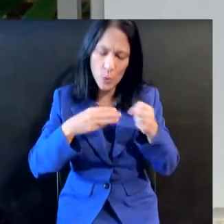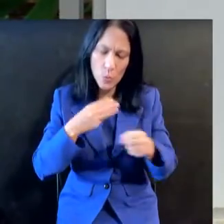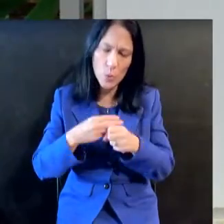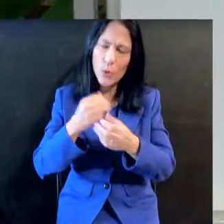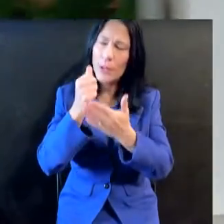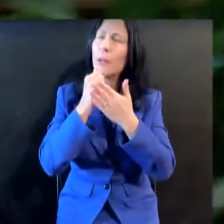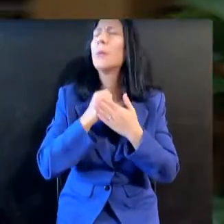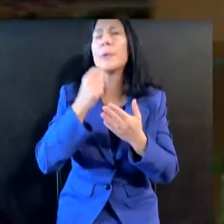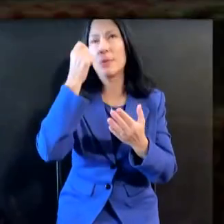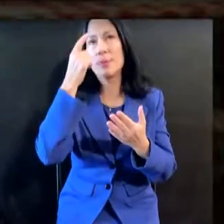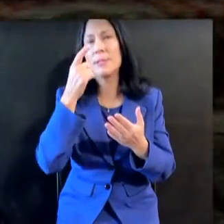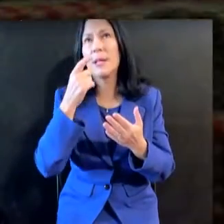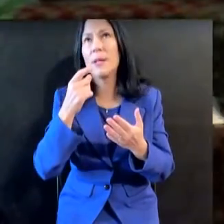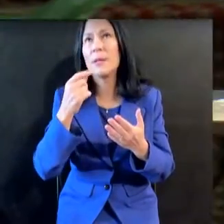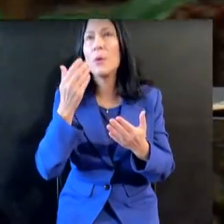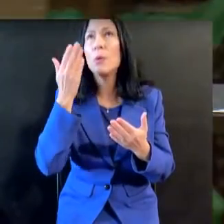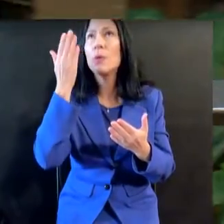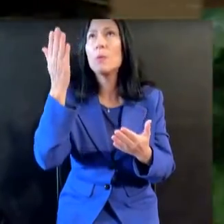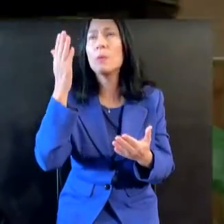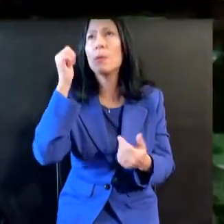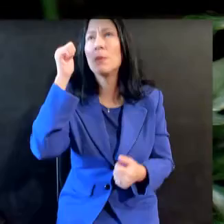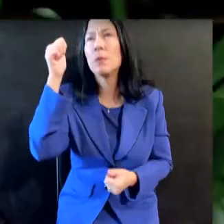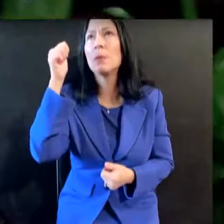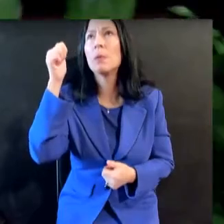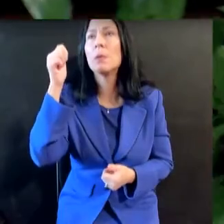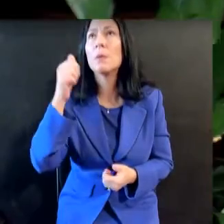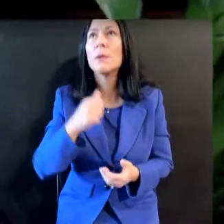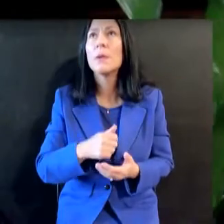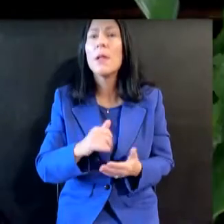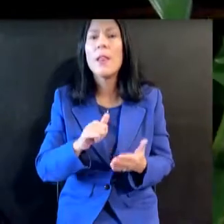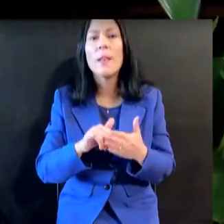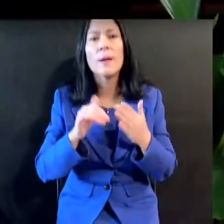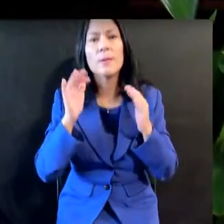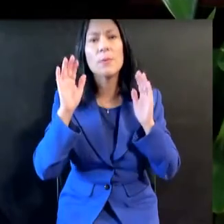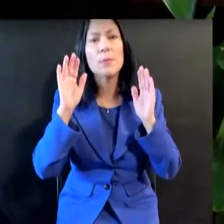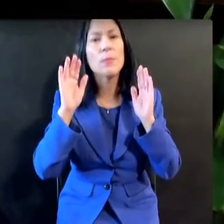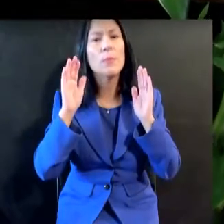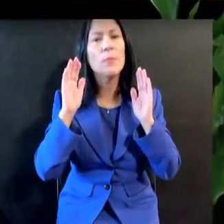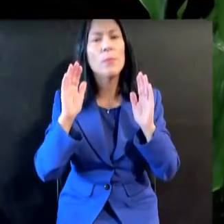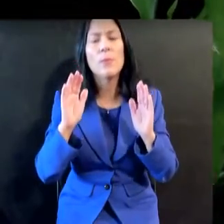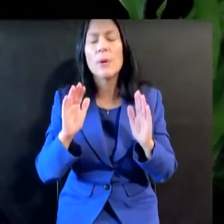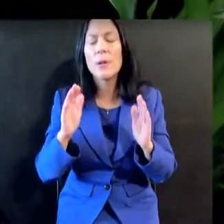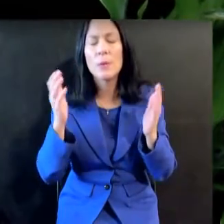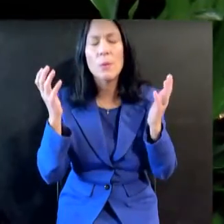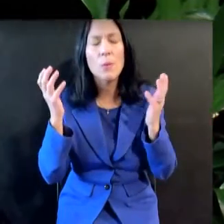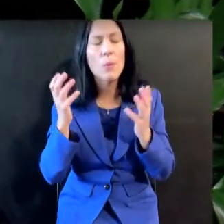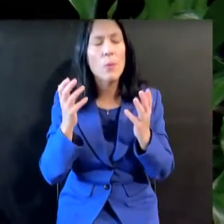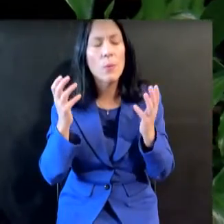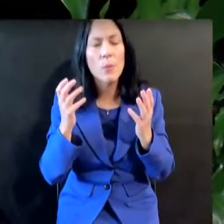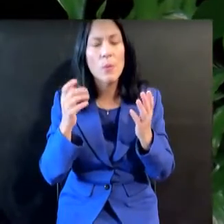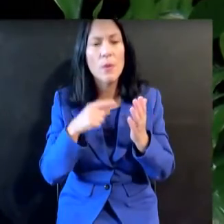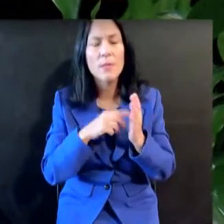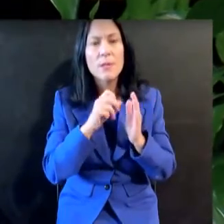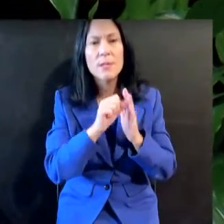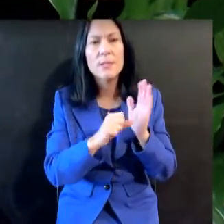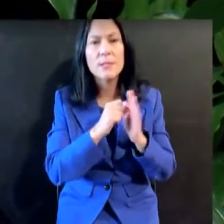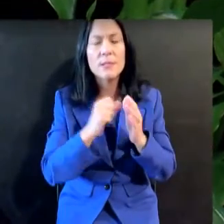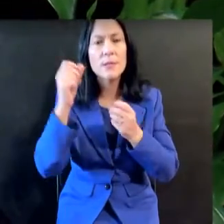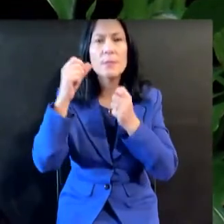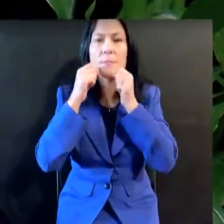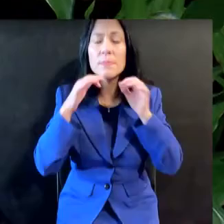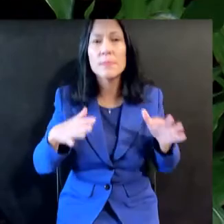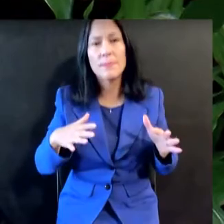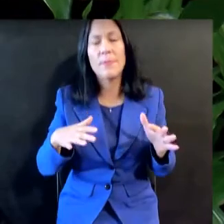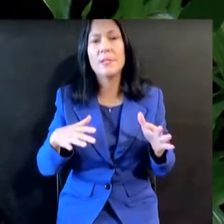for who he is. That's the wonder of this season, this gift, this mystery, this love,